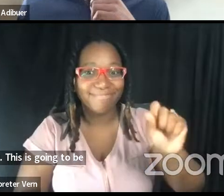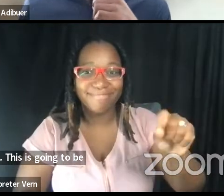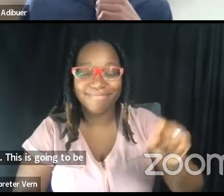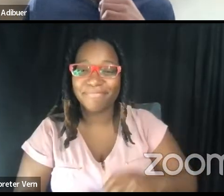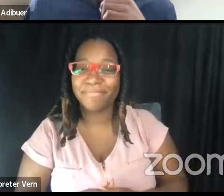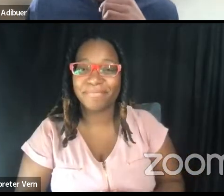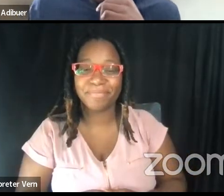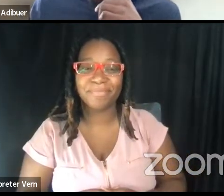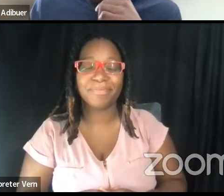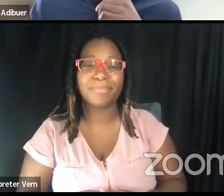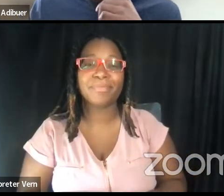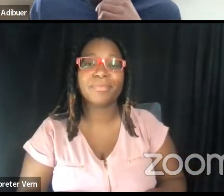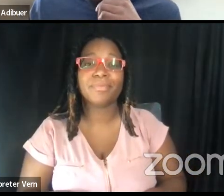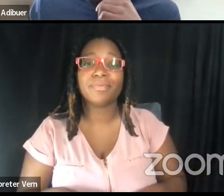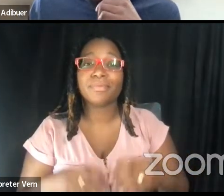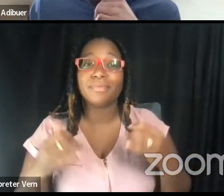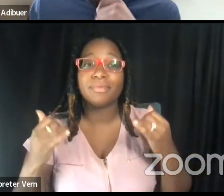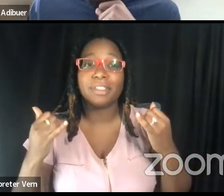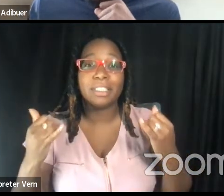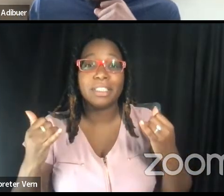Now I'm going to share